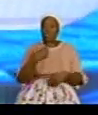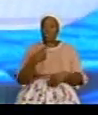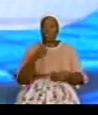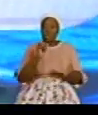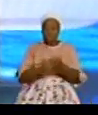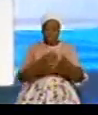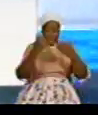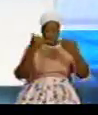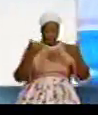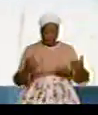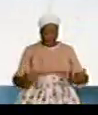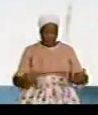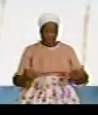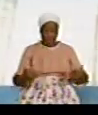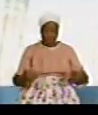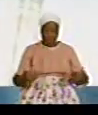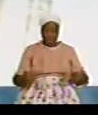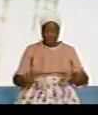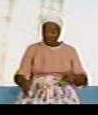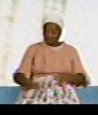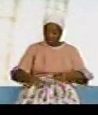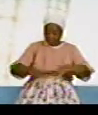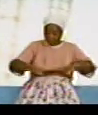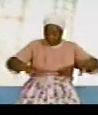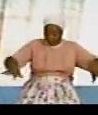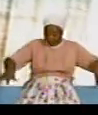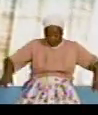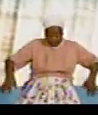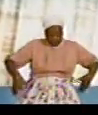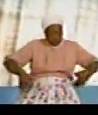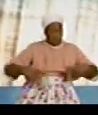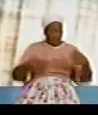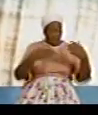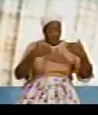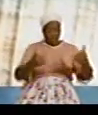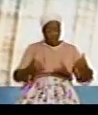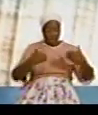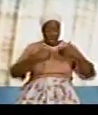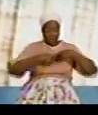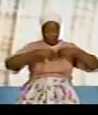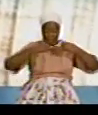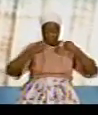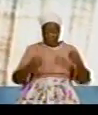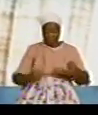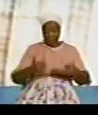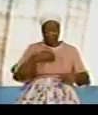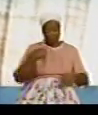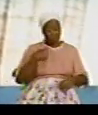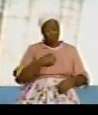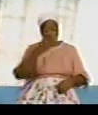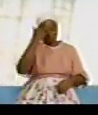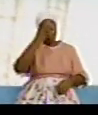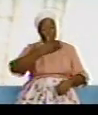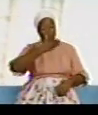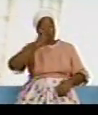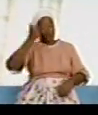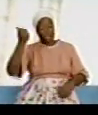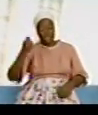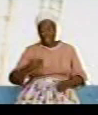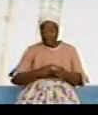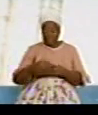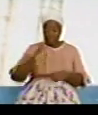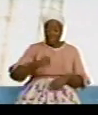that now these present day Pharisees, they know better. And they tell